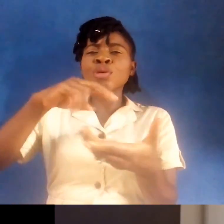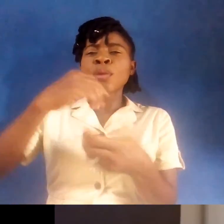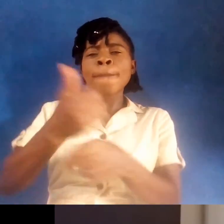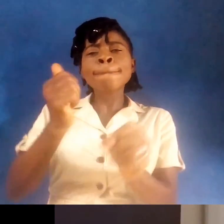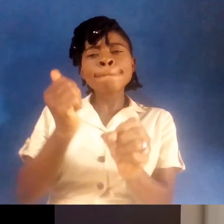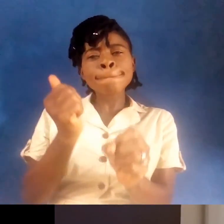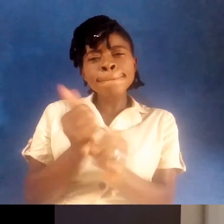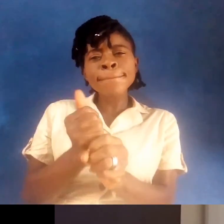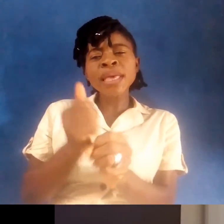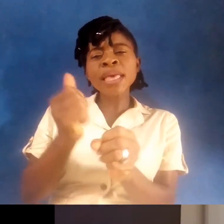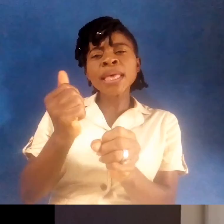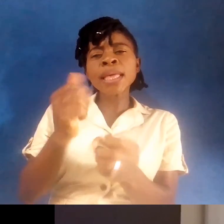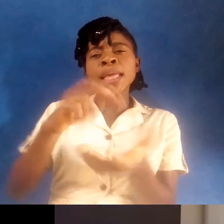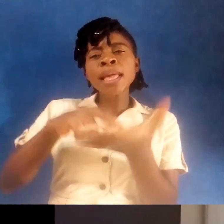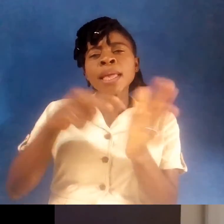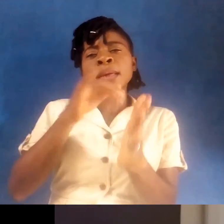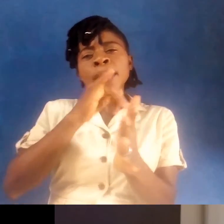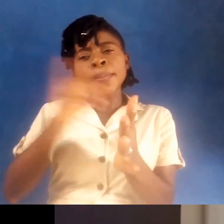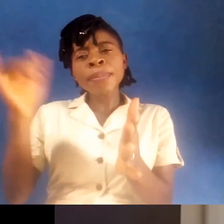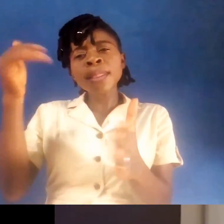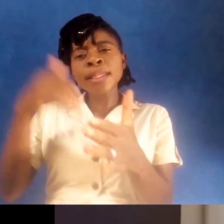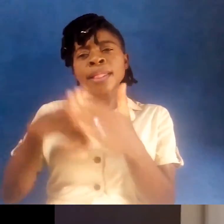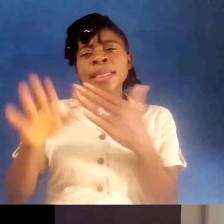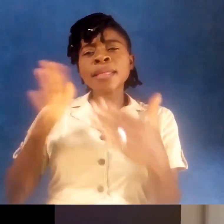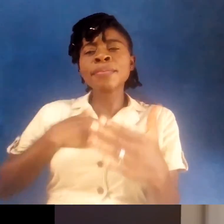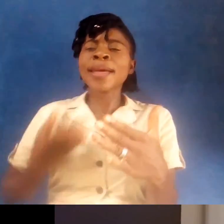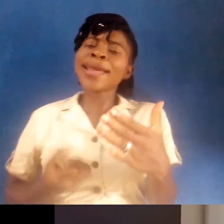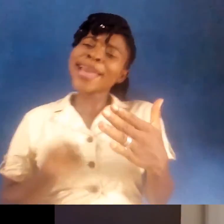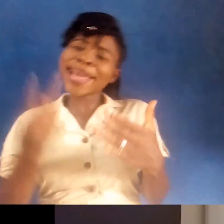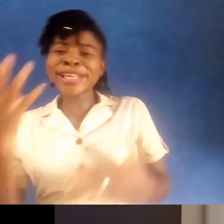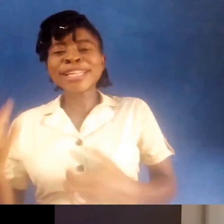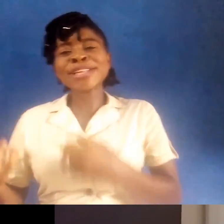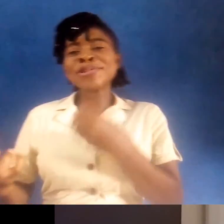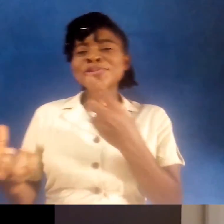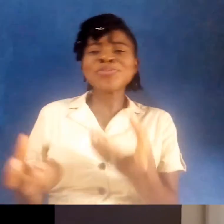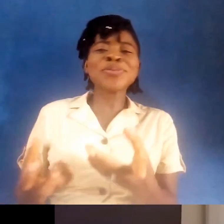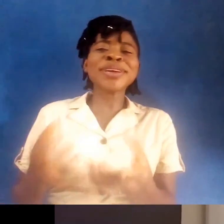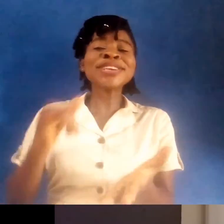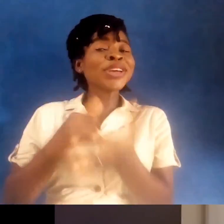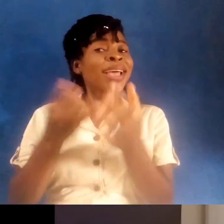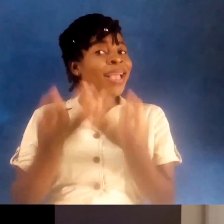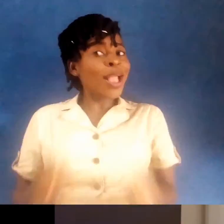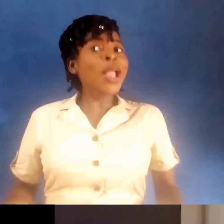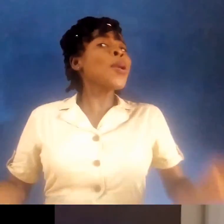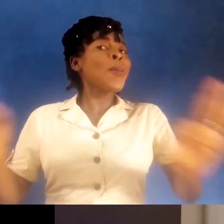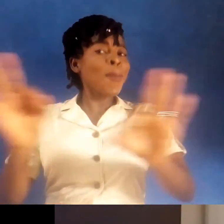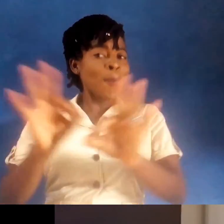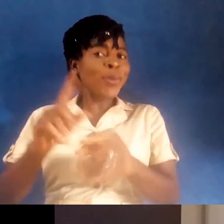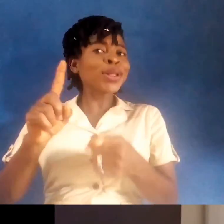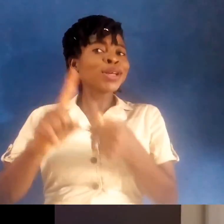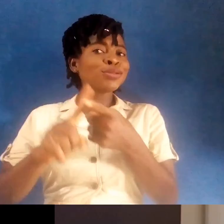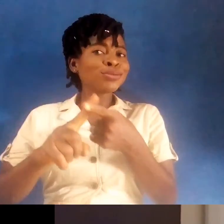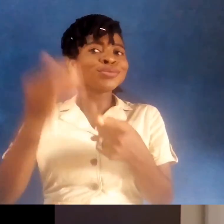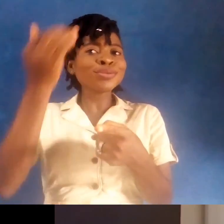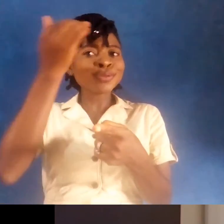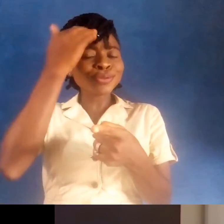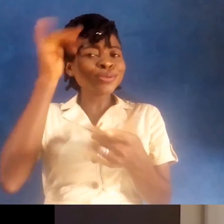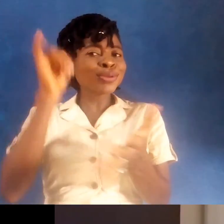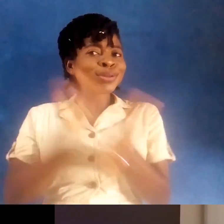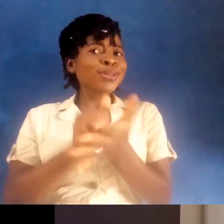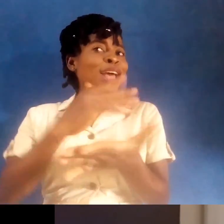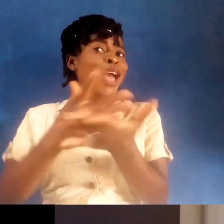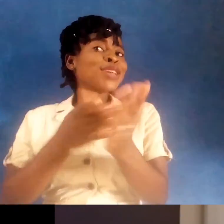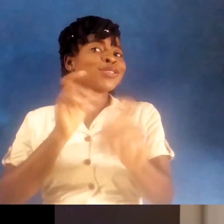make meaning in the expression I'm making unconsciously. That's so important to know. That you do